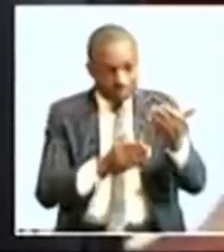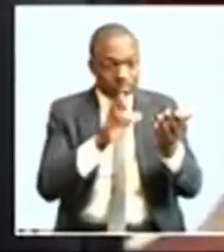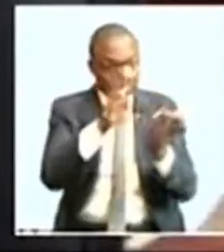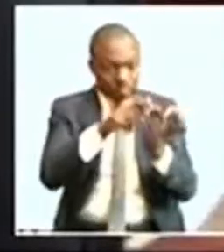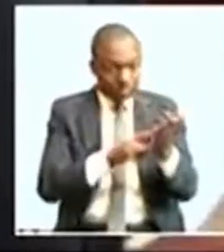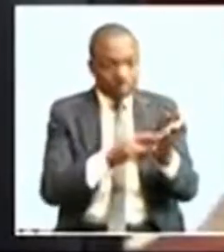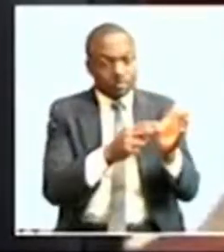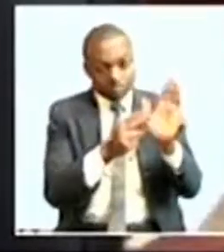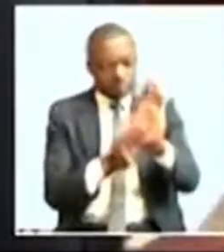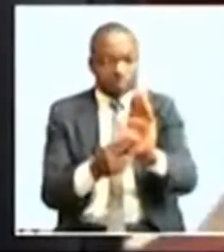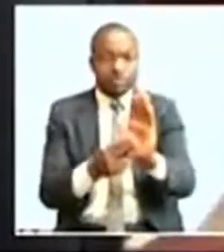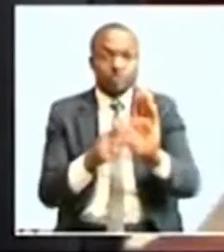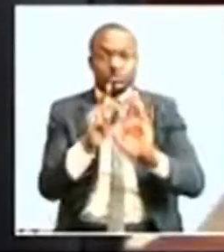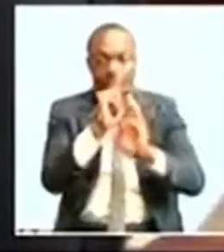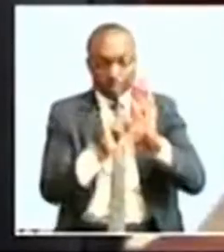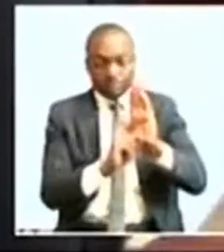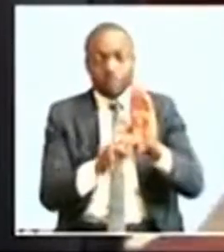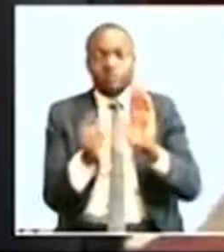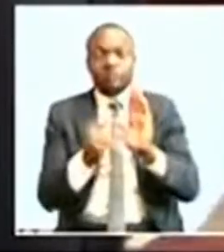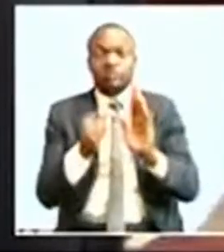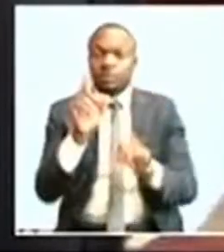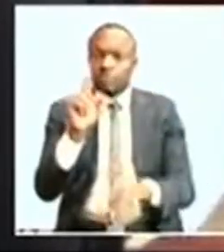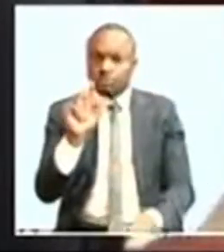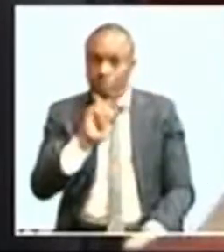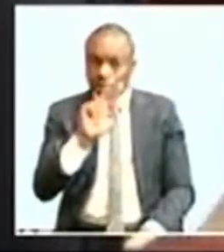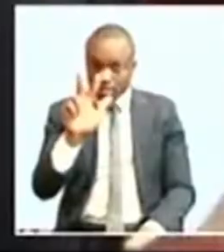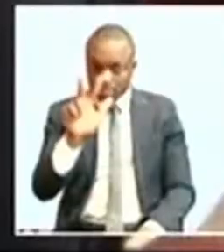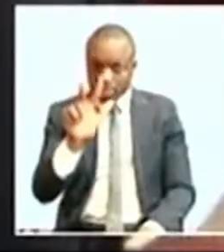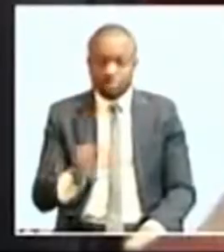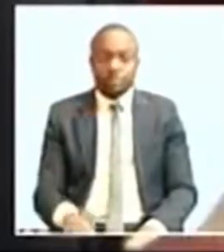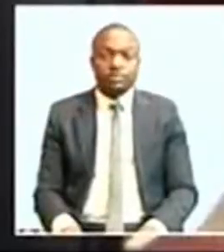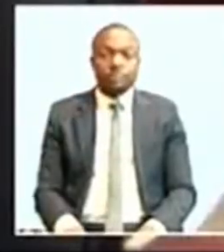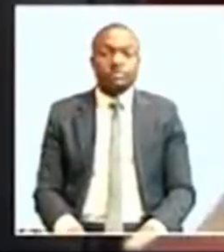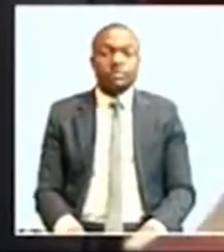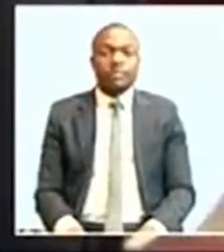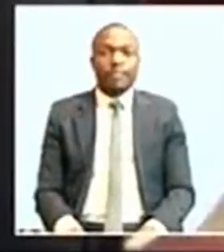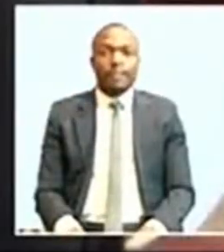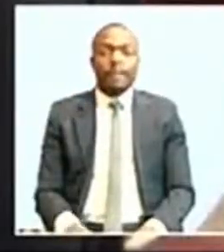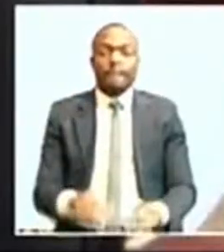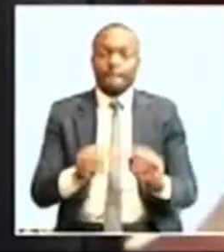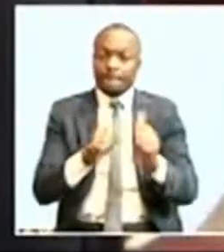our aquaculture policy of 2023, which envisions an